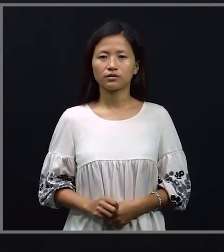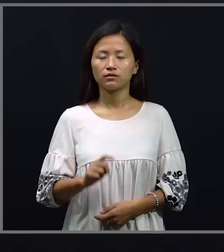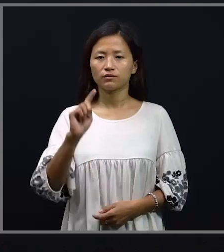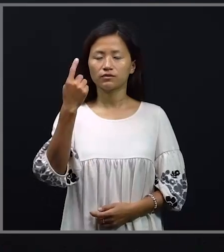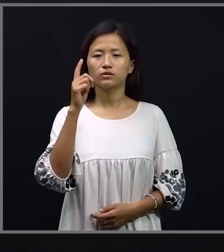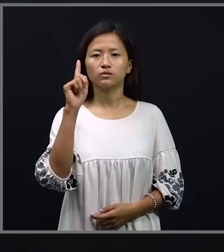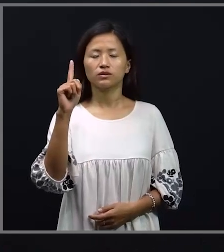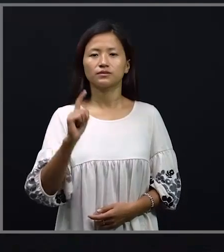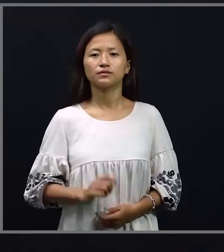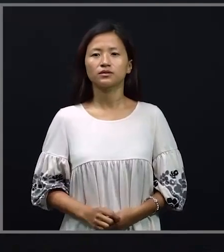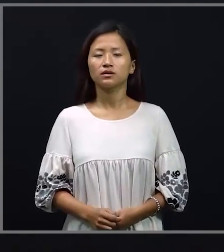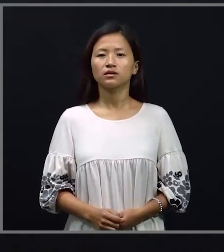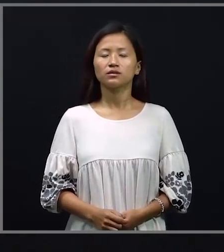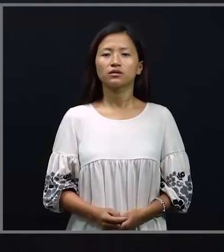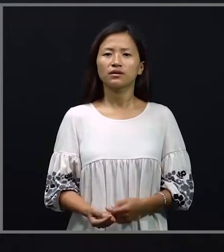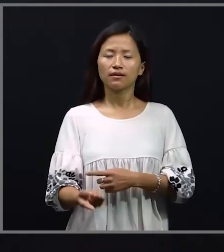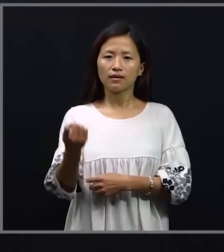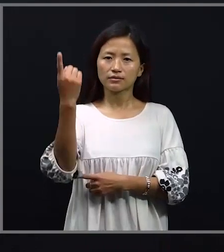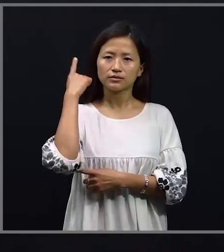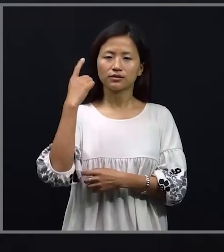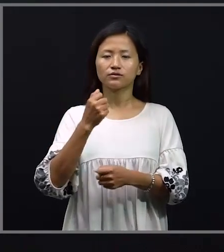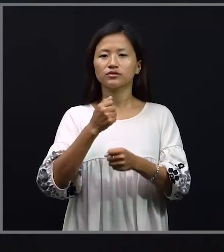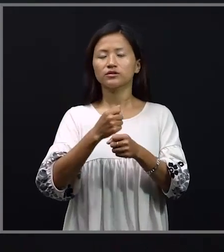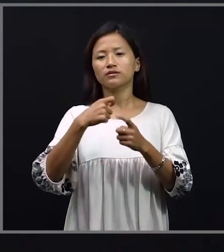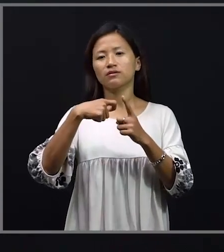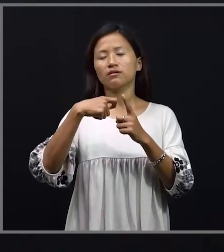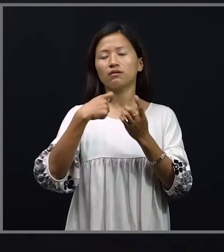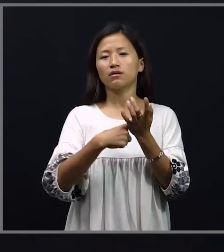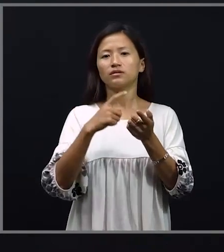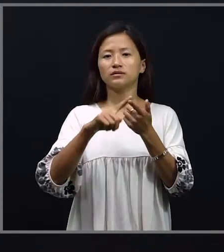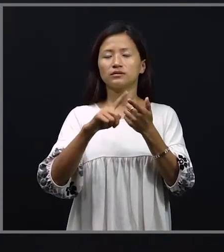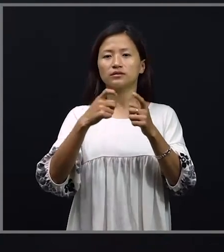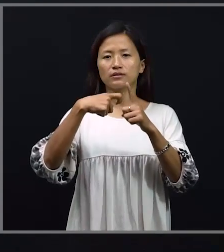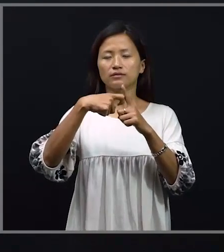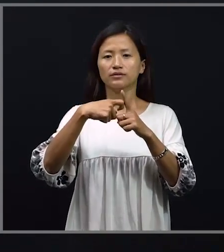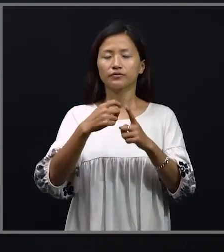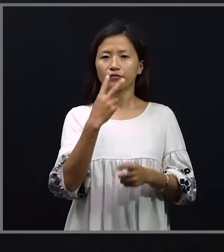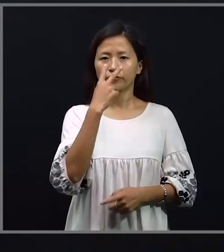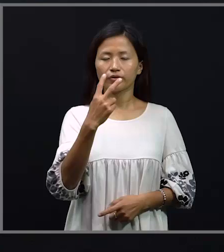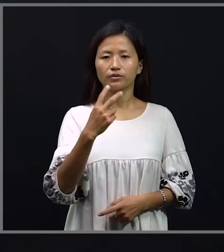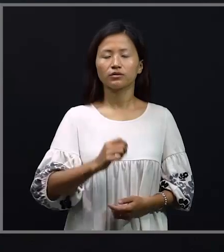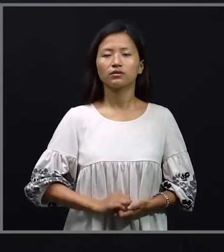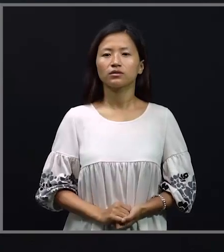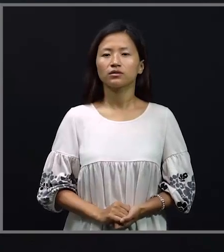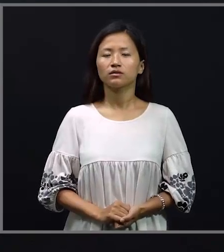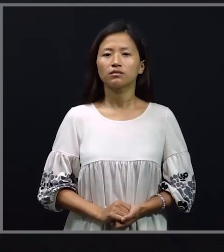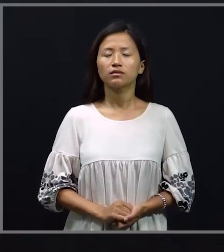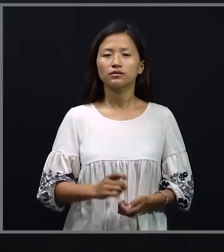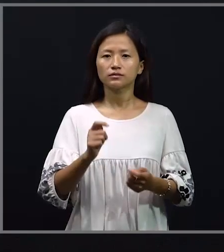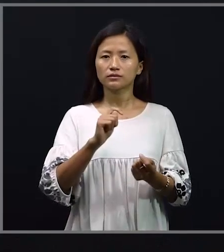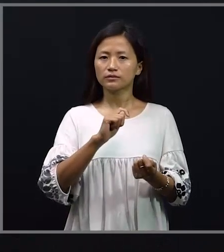one is the ancient Greek view. For the Greek, all right, for the Greek, the